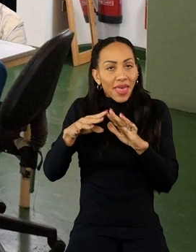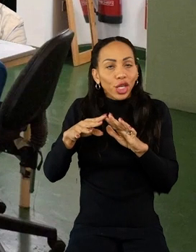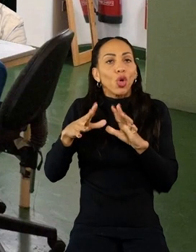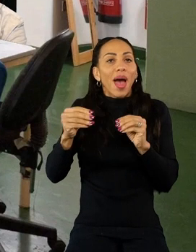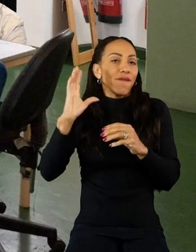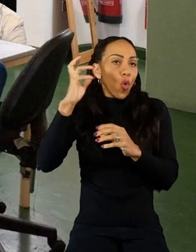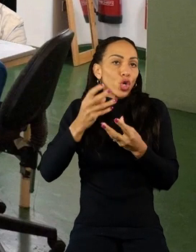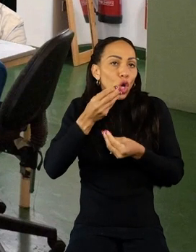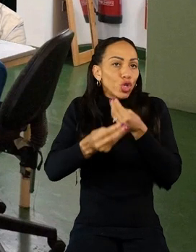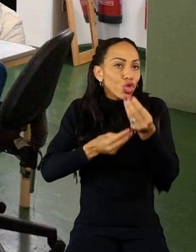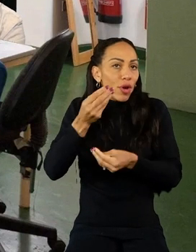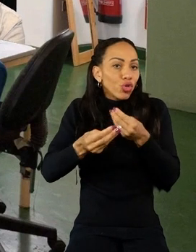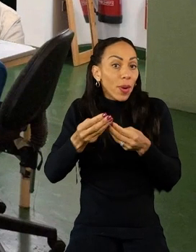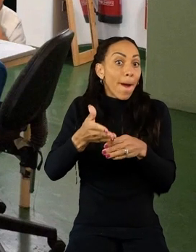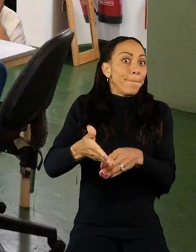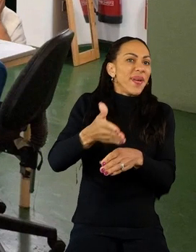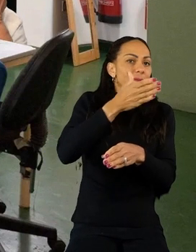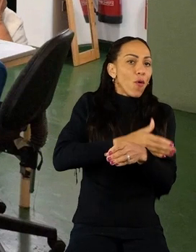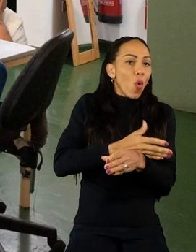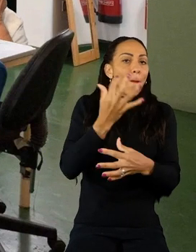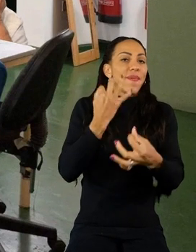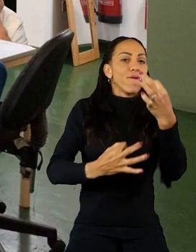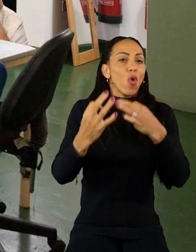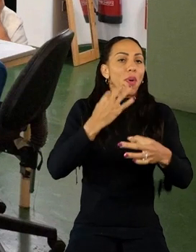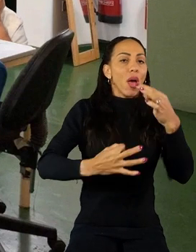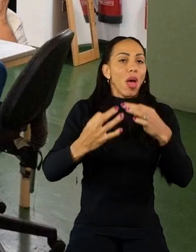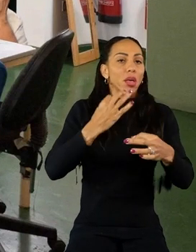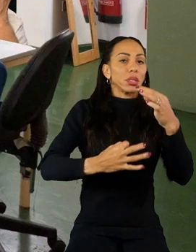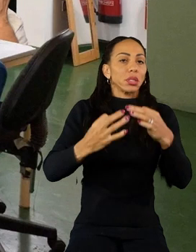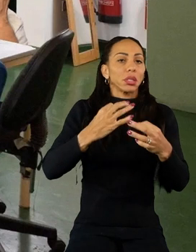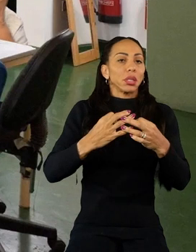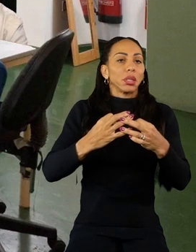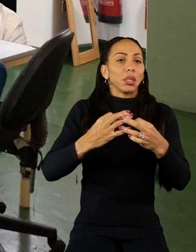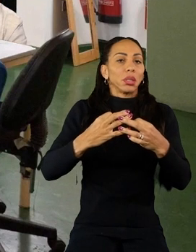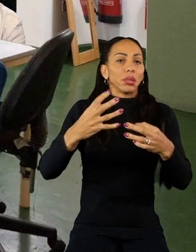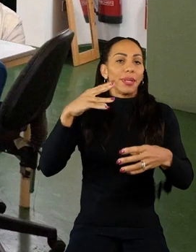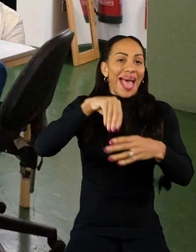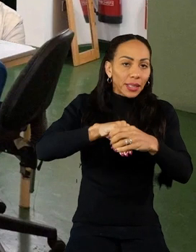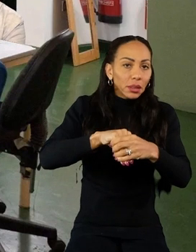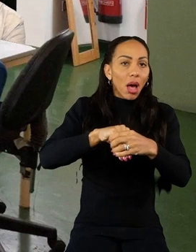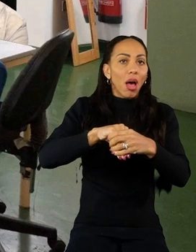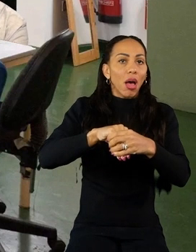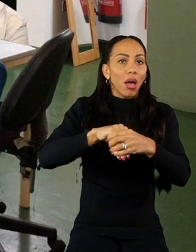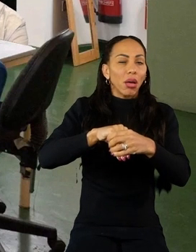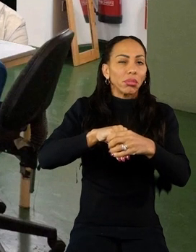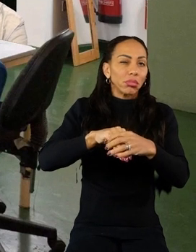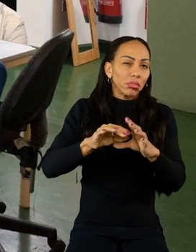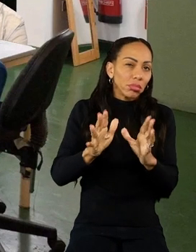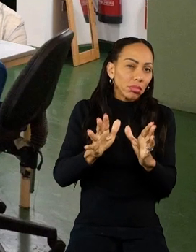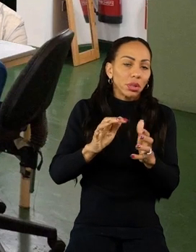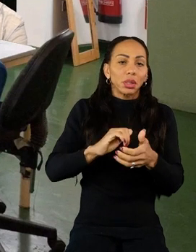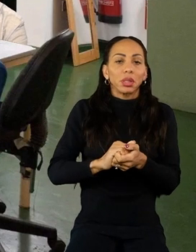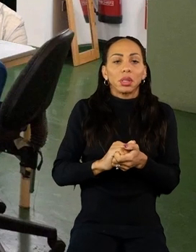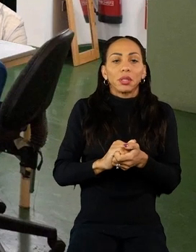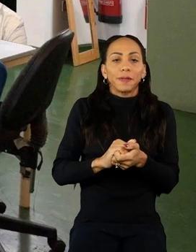You bring in your sonography, your sets, perhaps, but at the same time, you bring in your audio description of that set, perhaps before